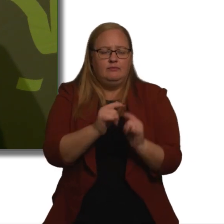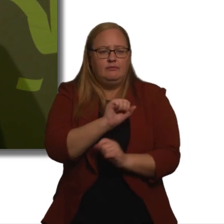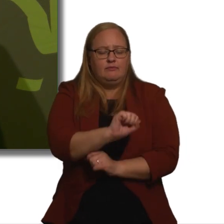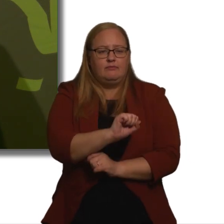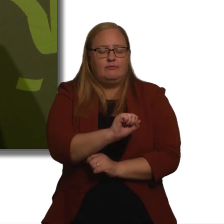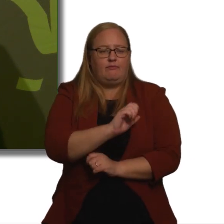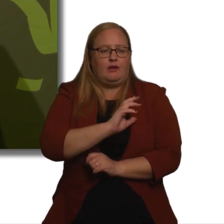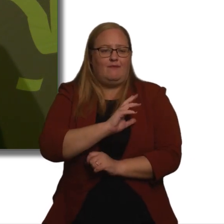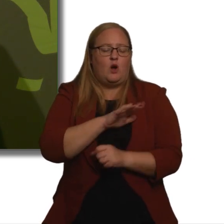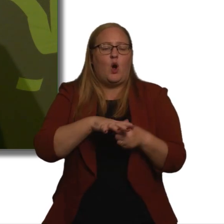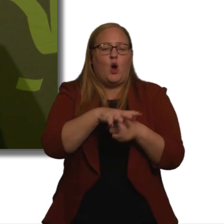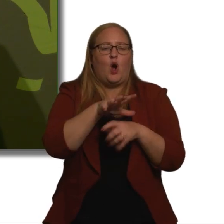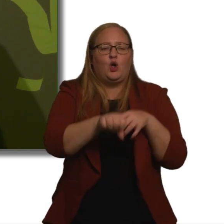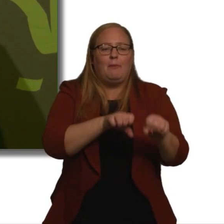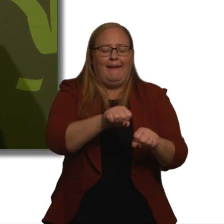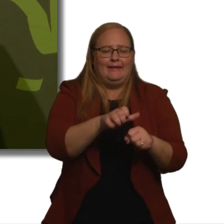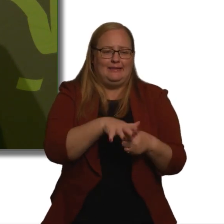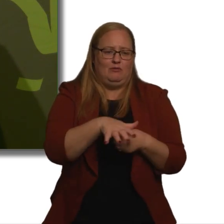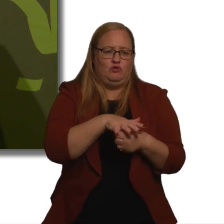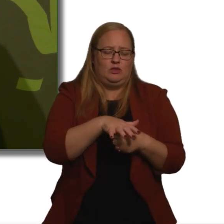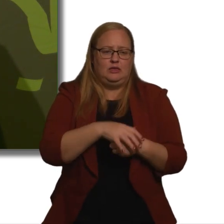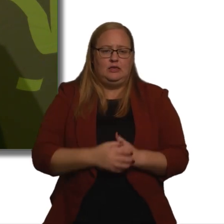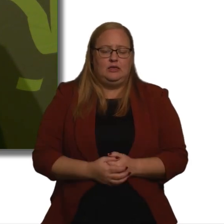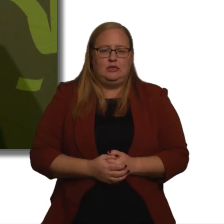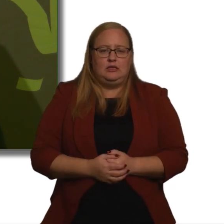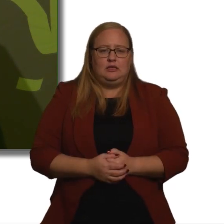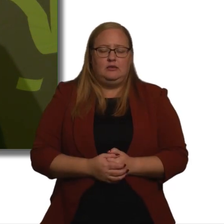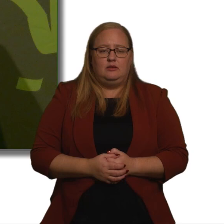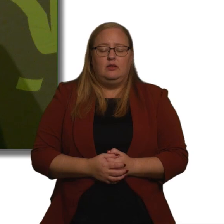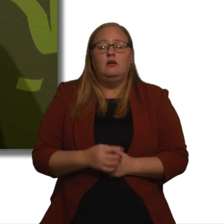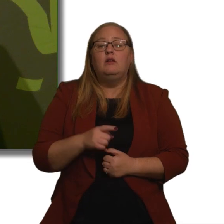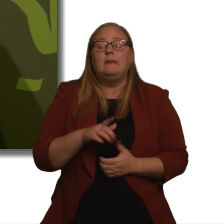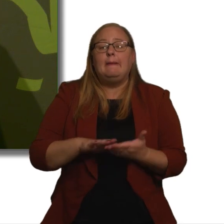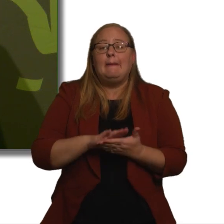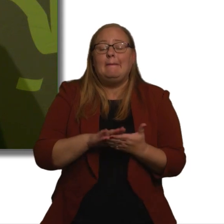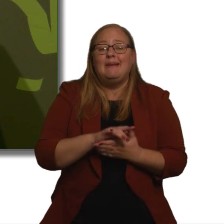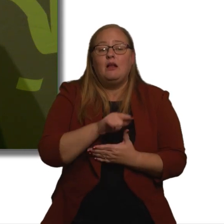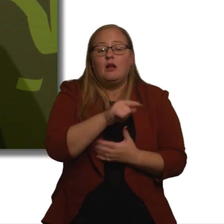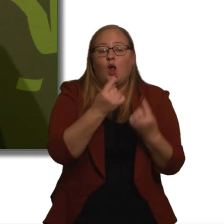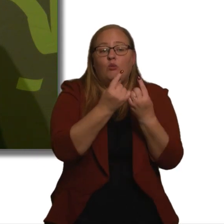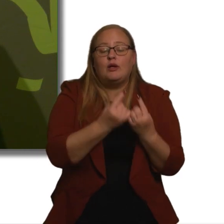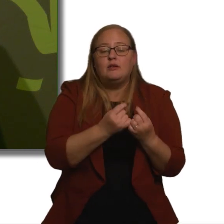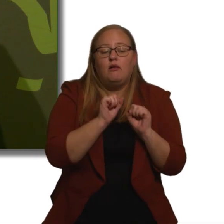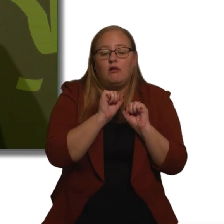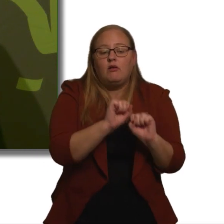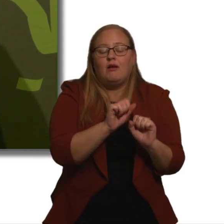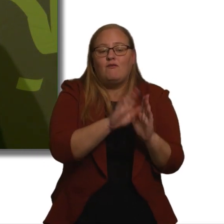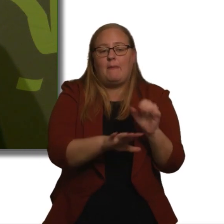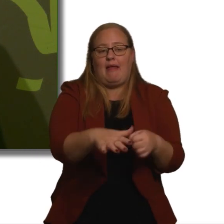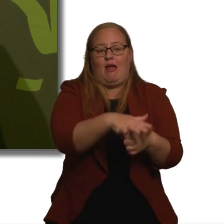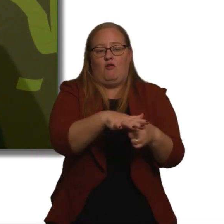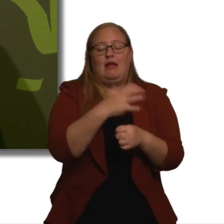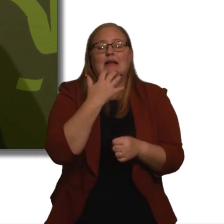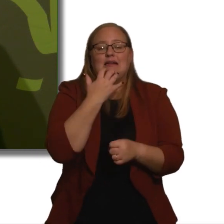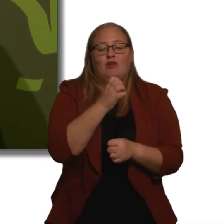occupied territories. For this reason, we do not source any product or own brand products from the